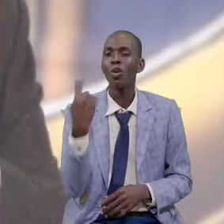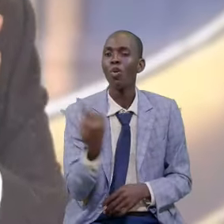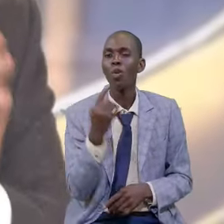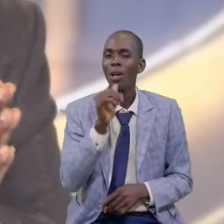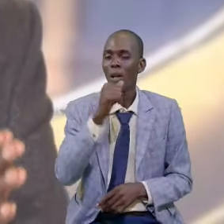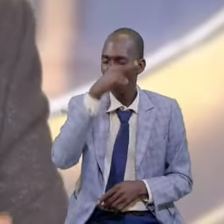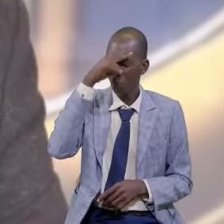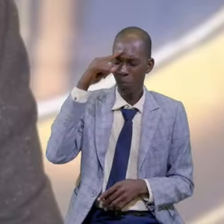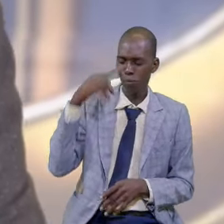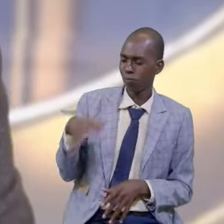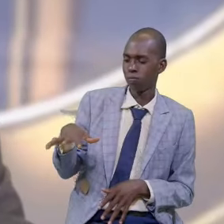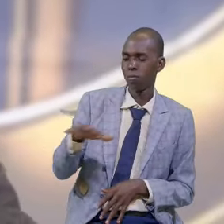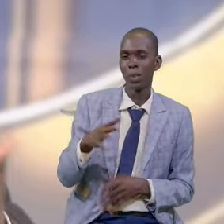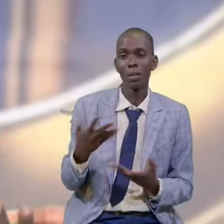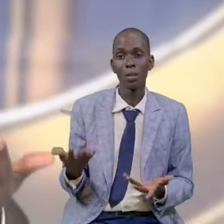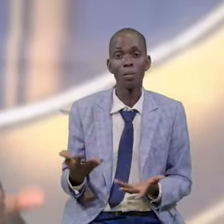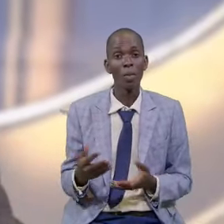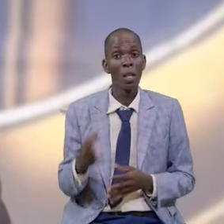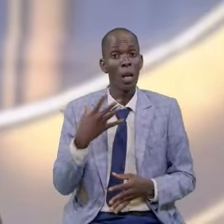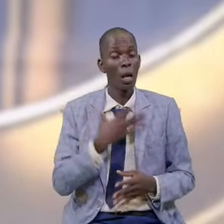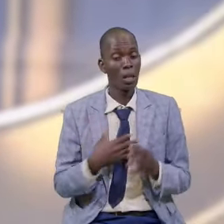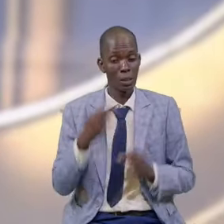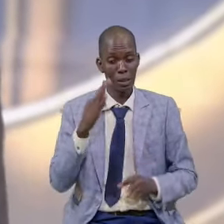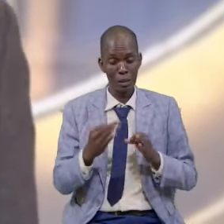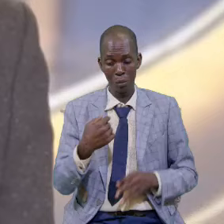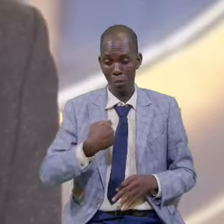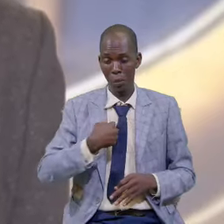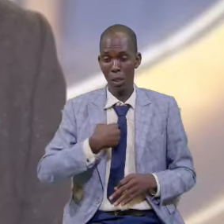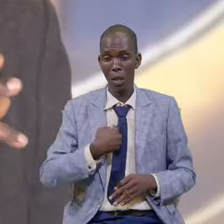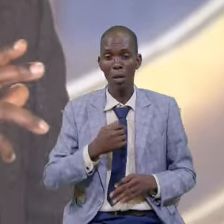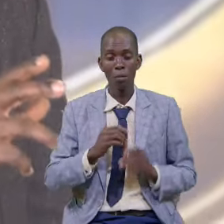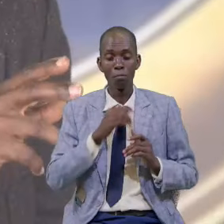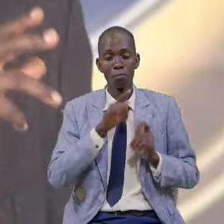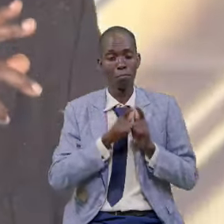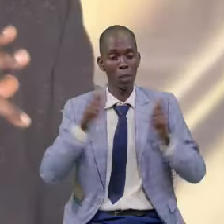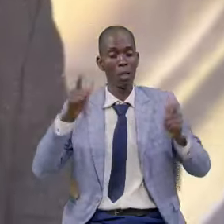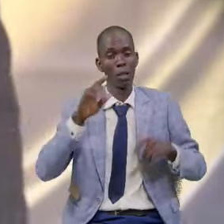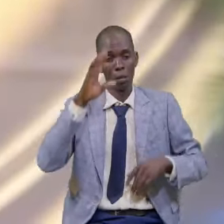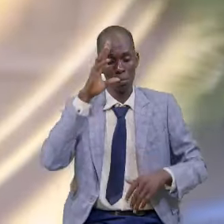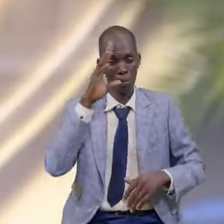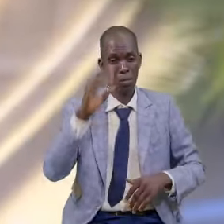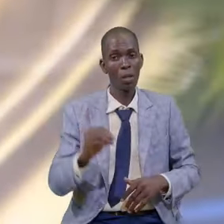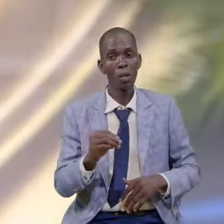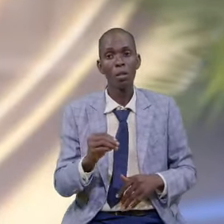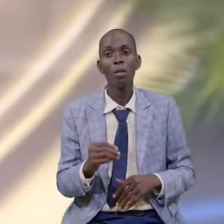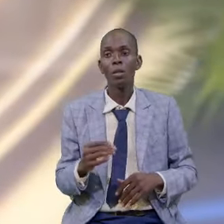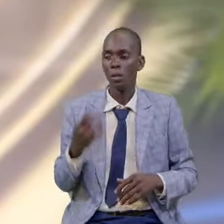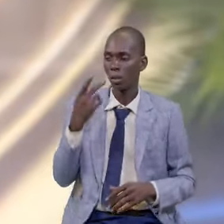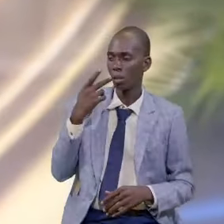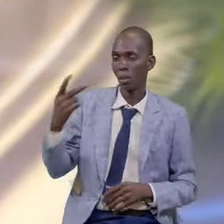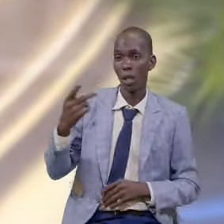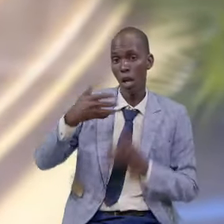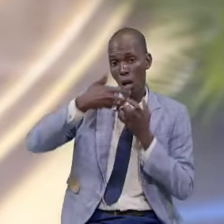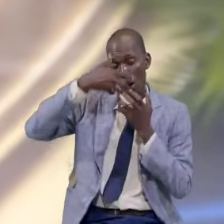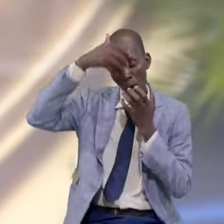will be unfortunate if an adult will see the picture of a lion and then